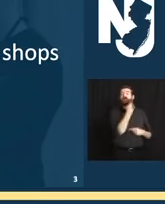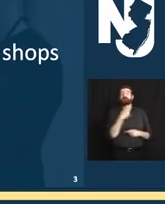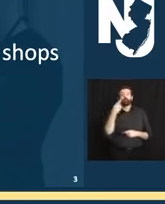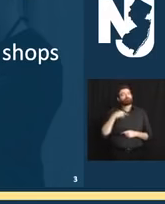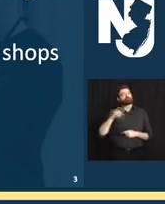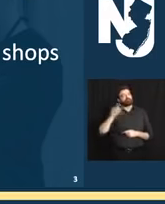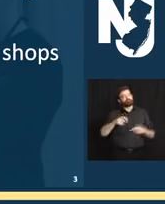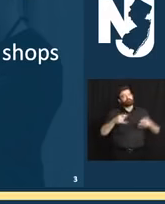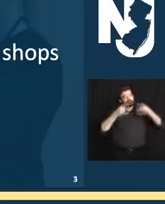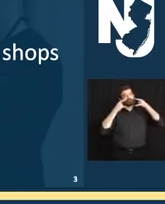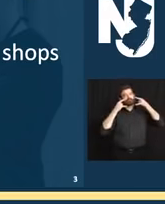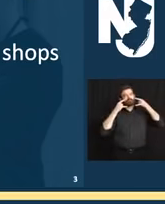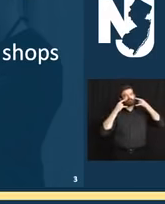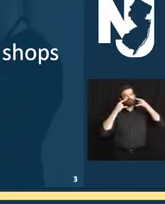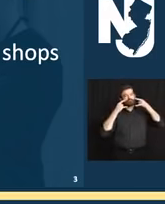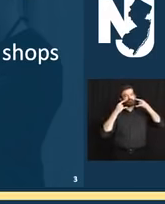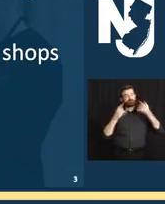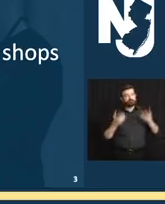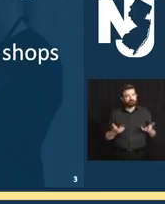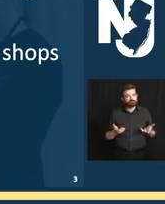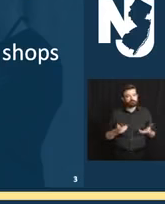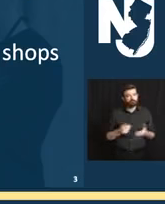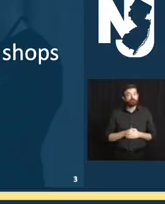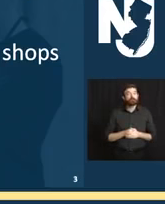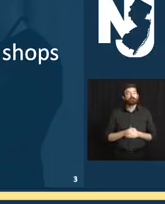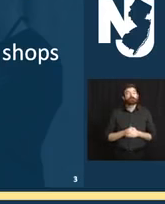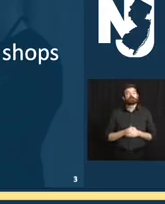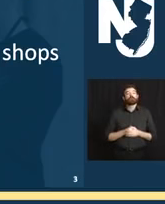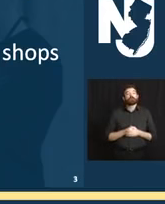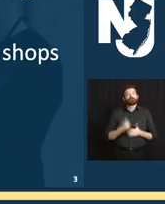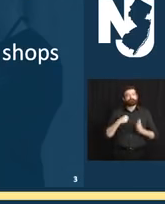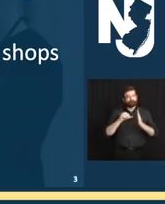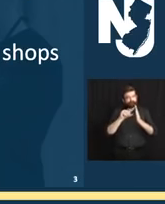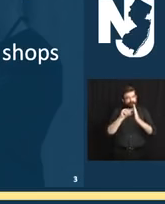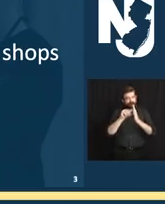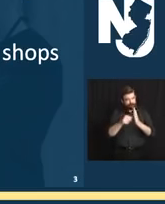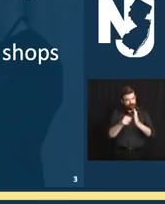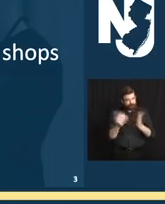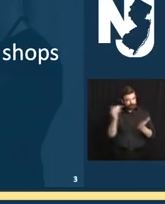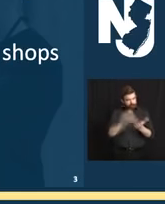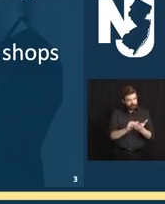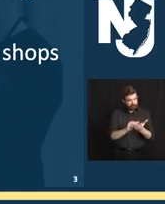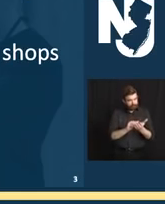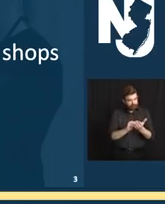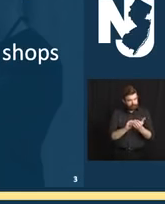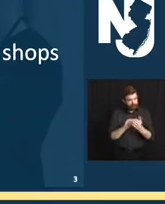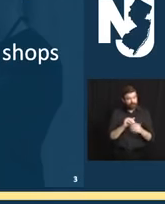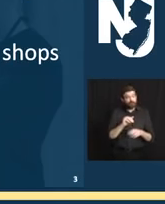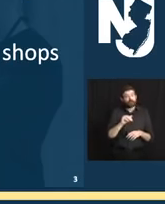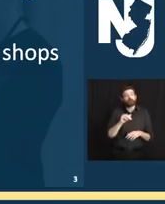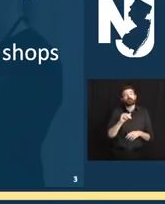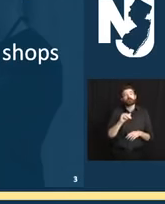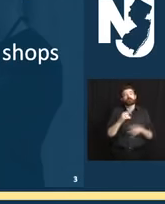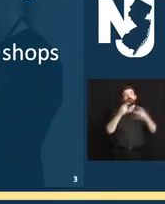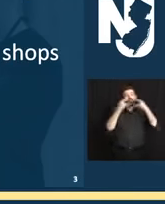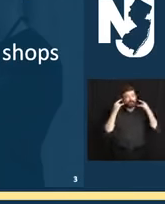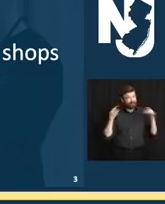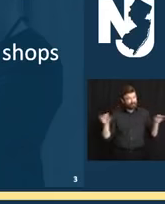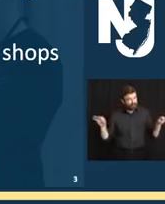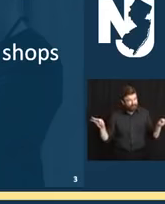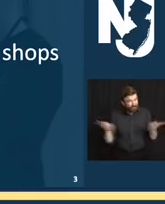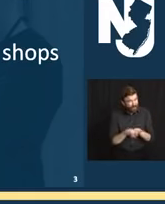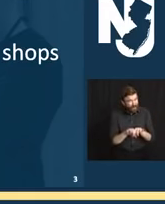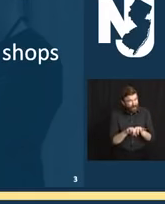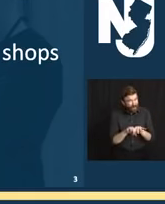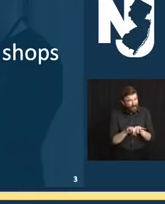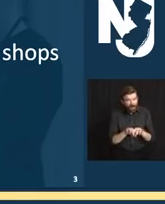think on Monday we're going to come back to that theme. But face masks really, really, really make a difference. And